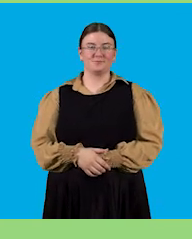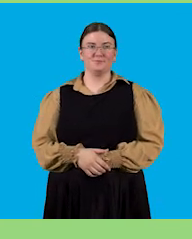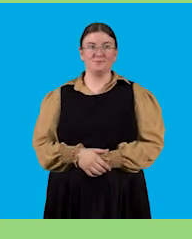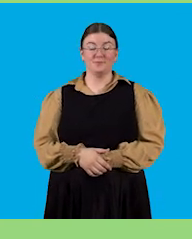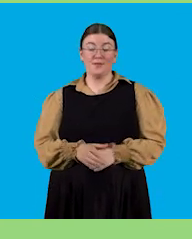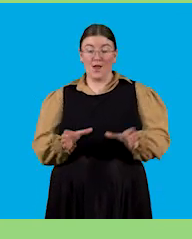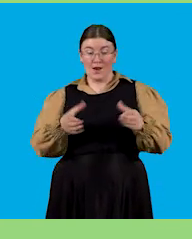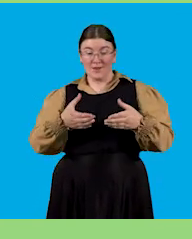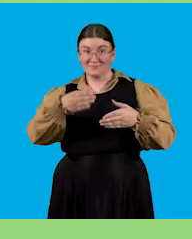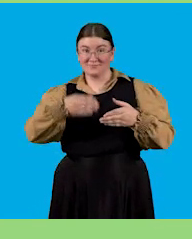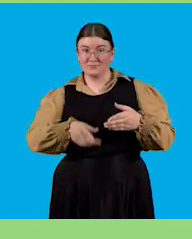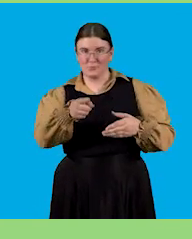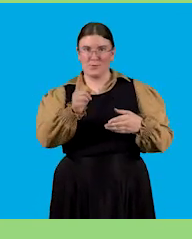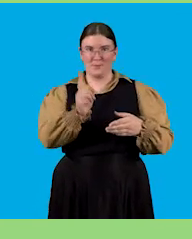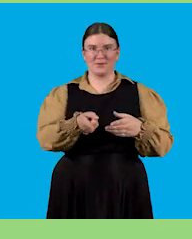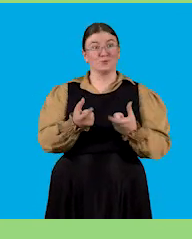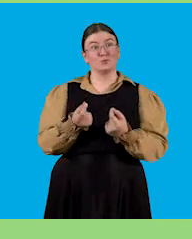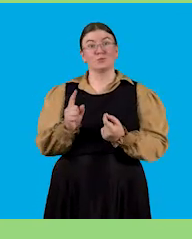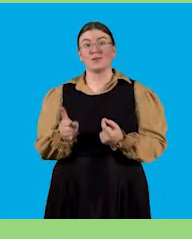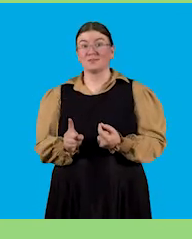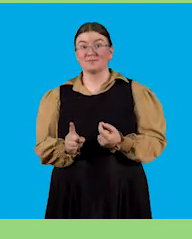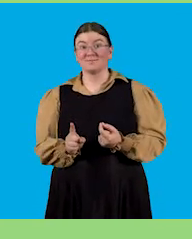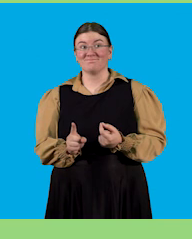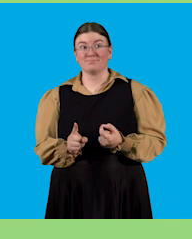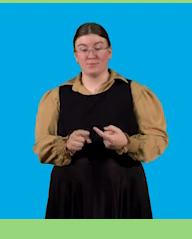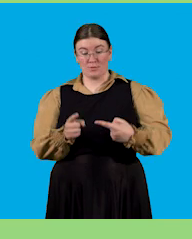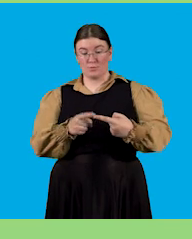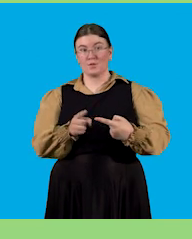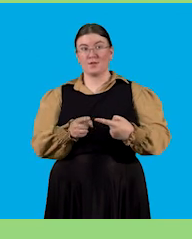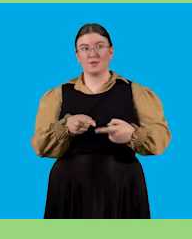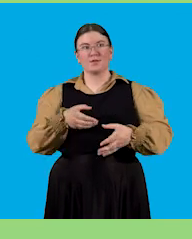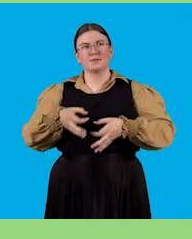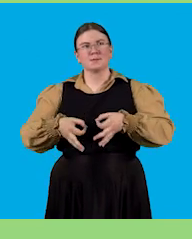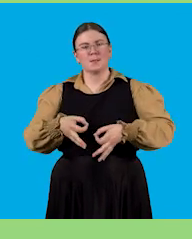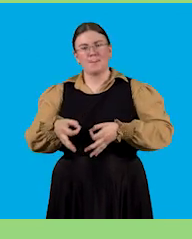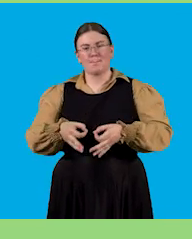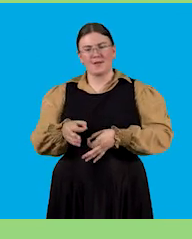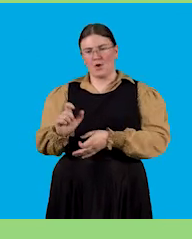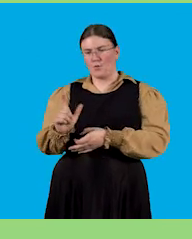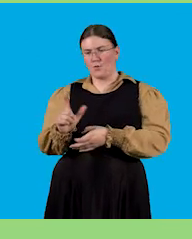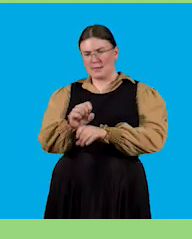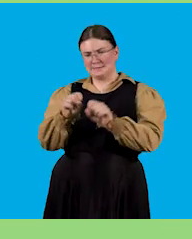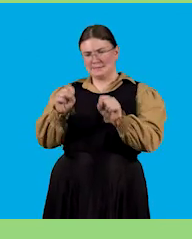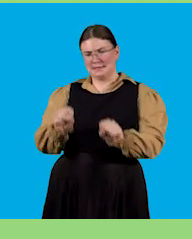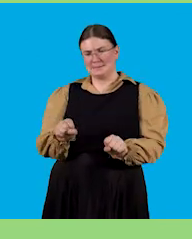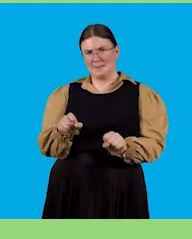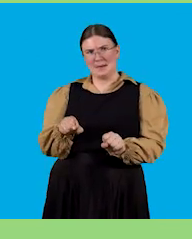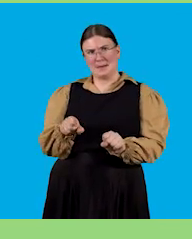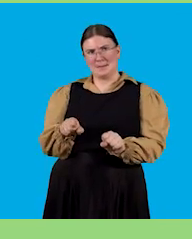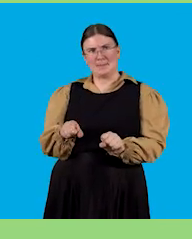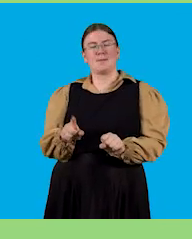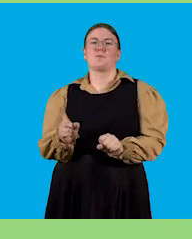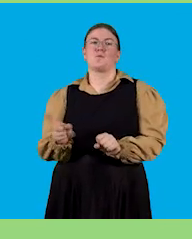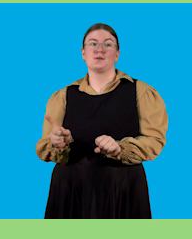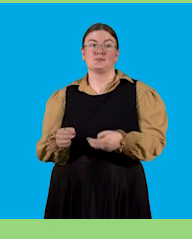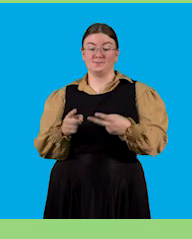At the end of this lesson, you should be able to describe the excretory system. You